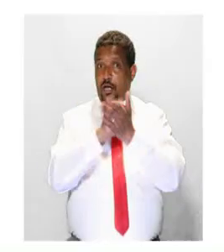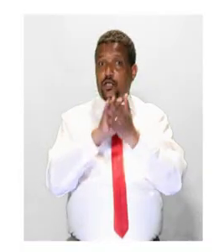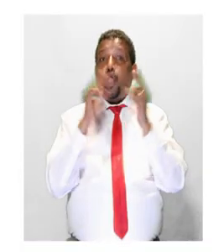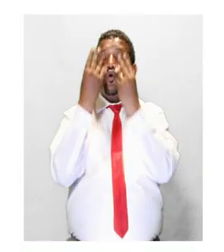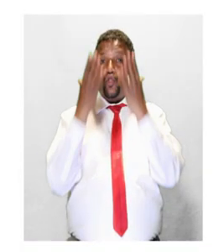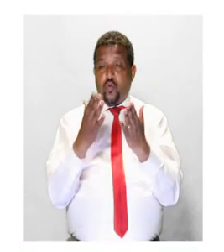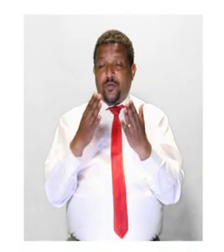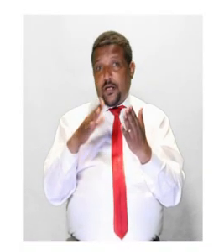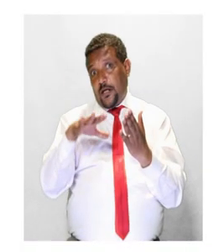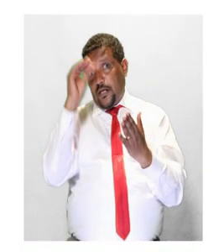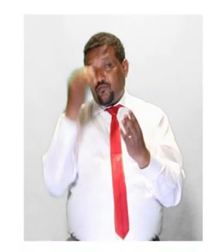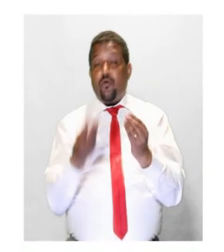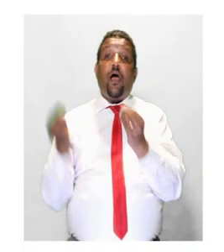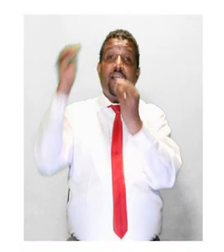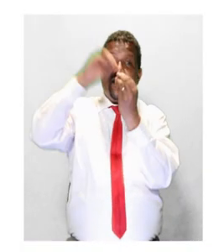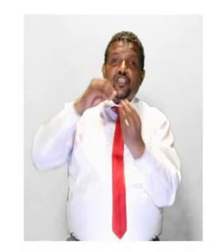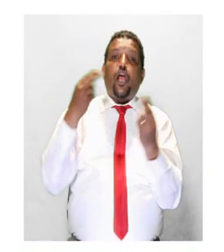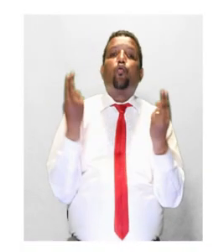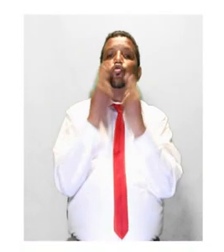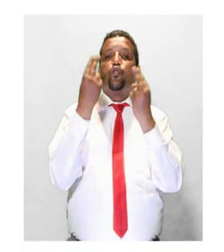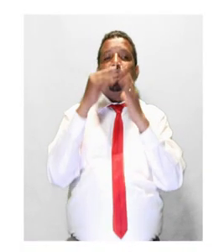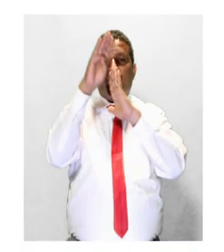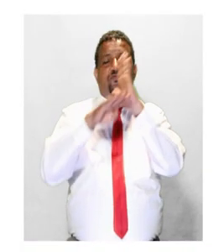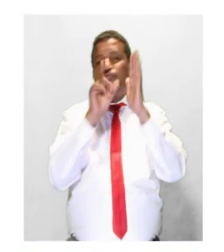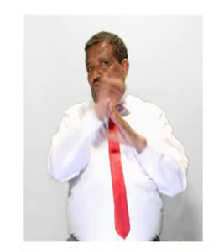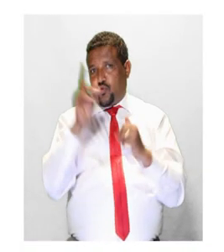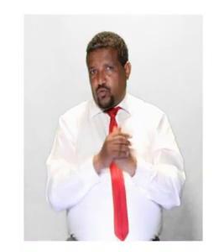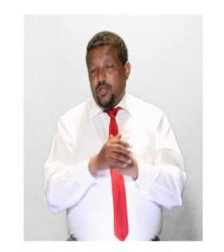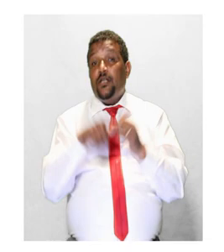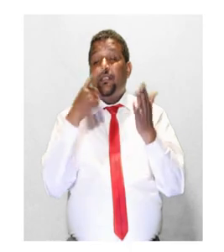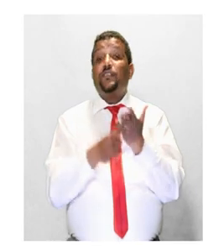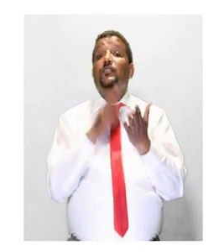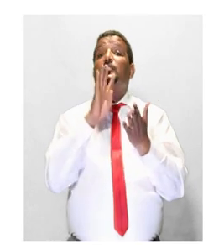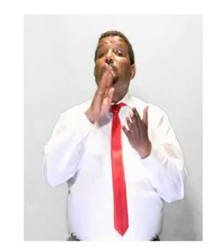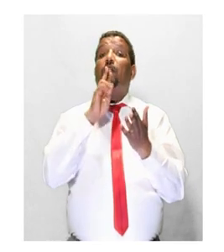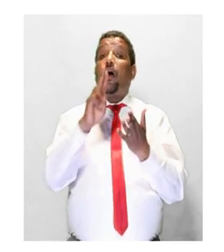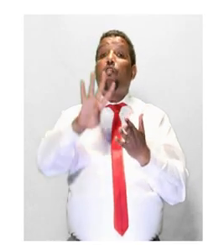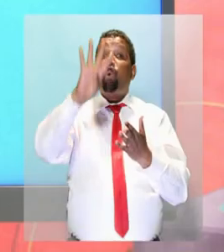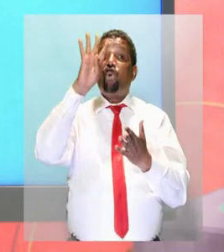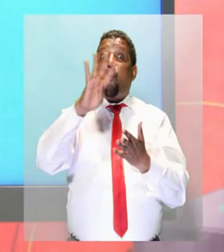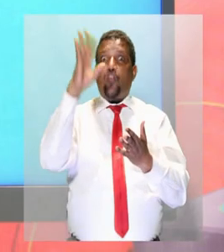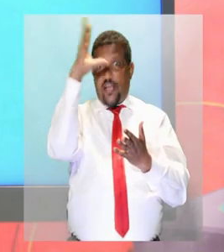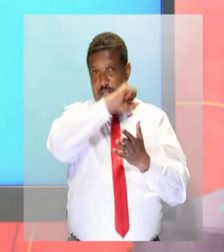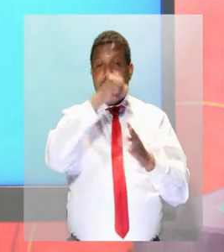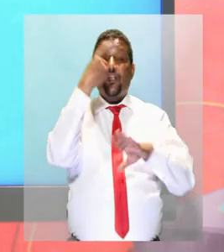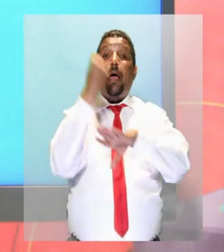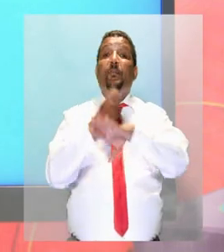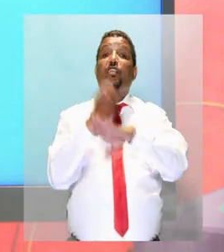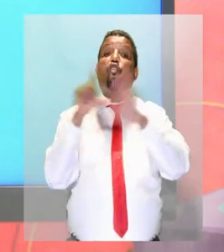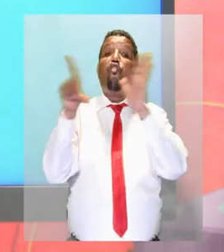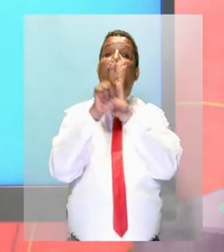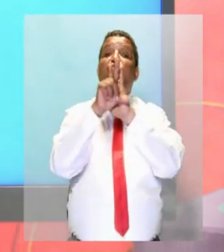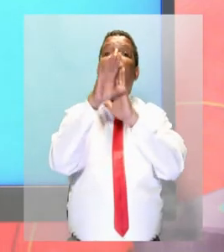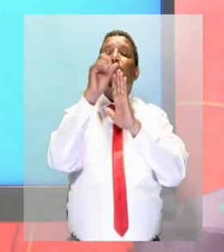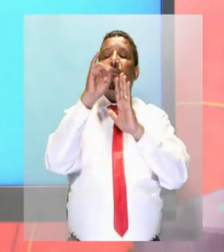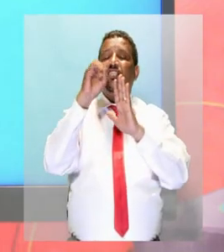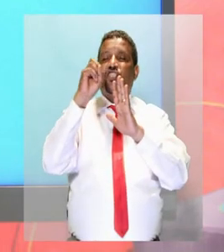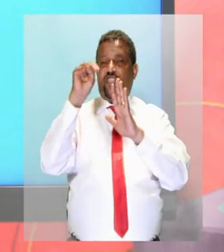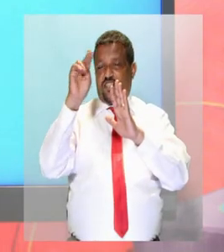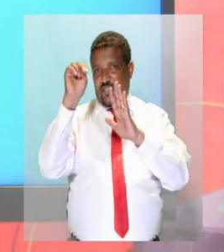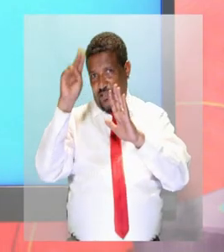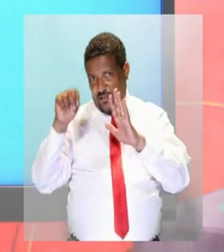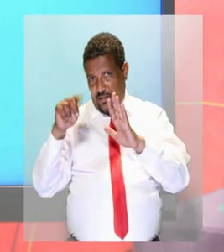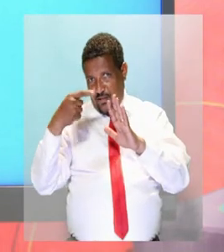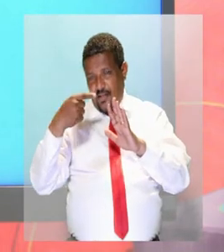from additional consumption will not decline. So these are the four assumptions for the application of the law of diminishing